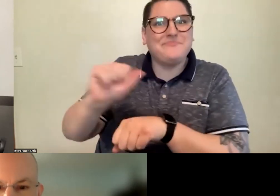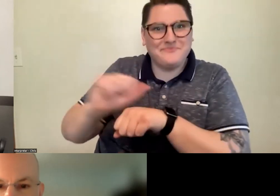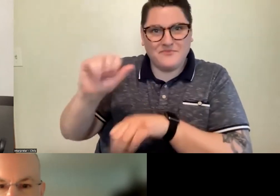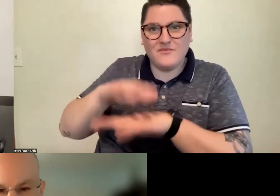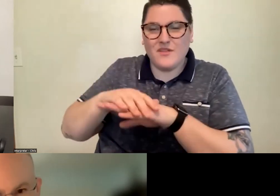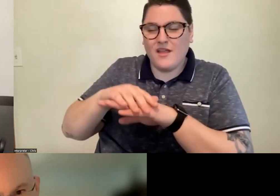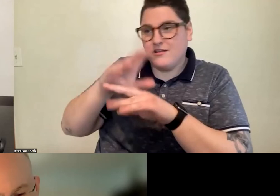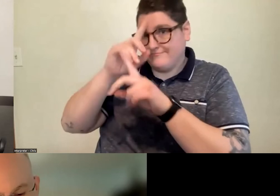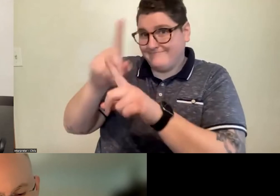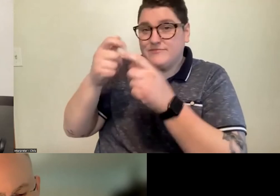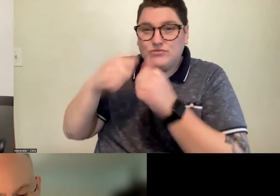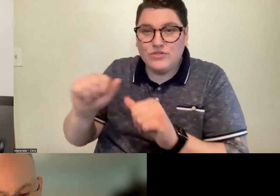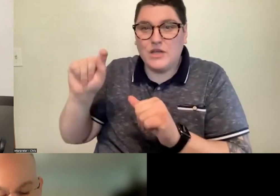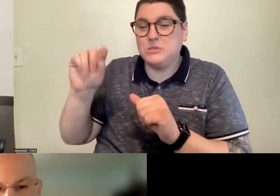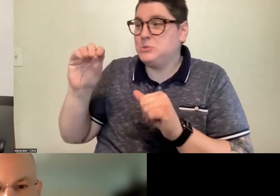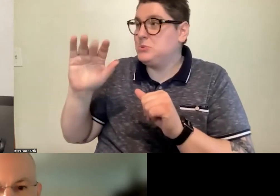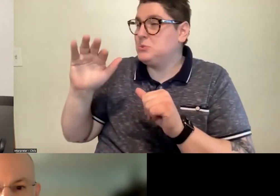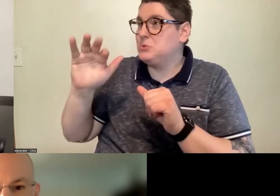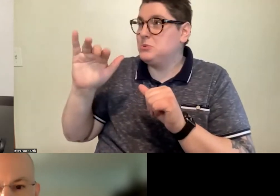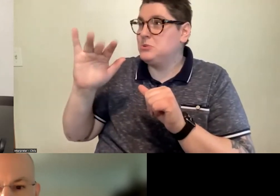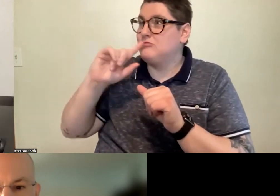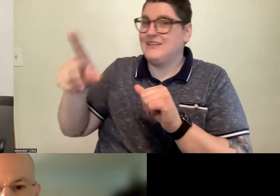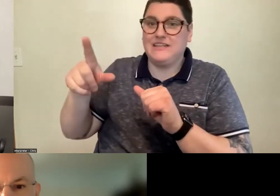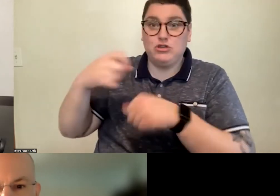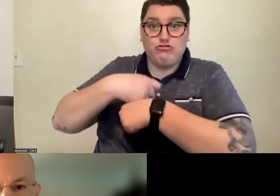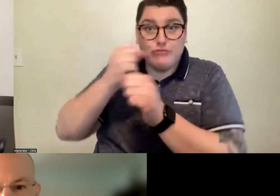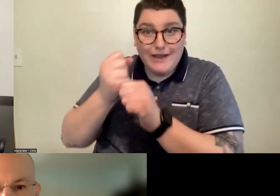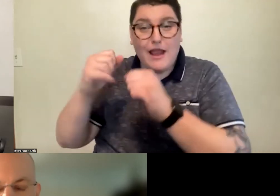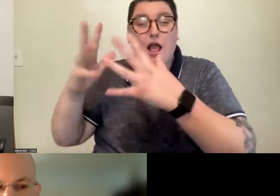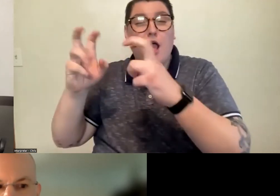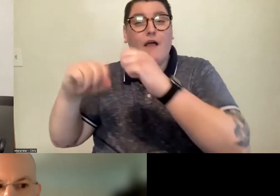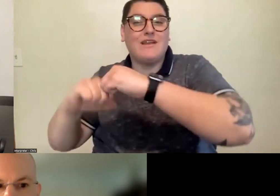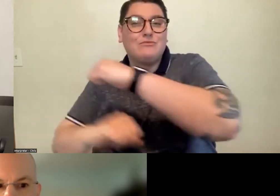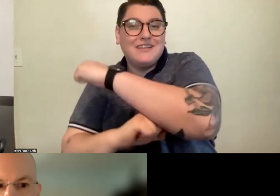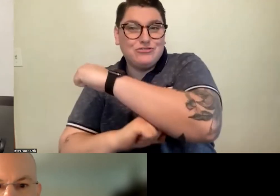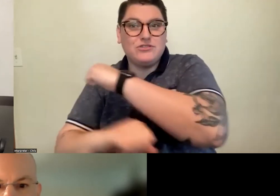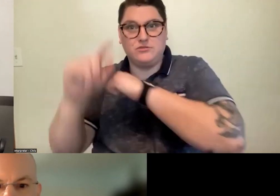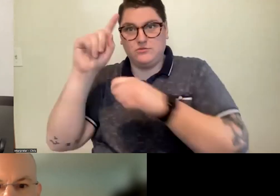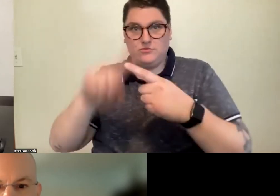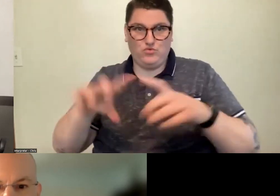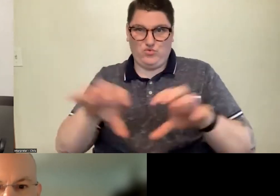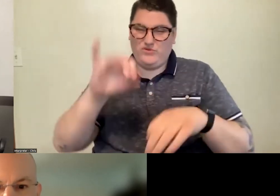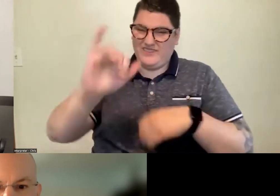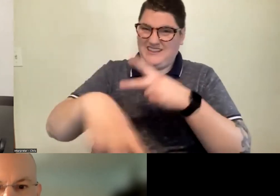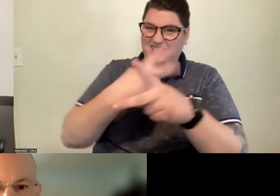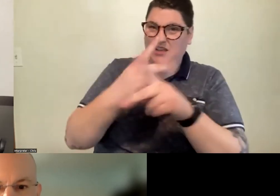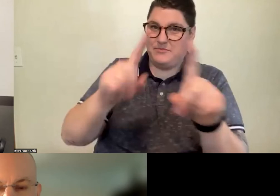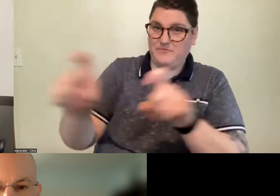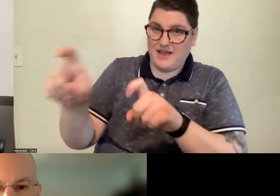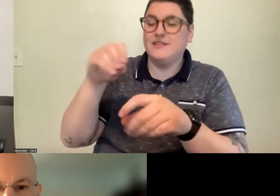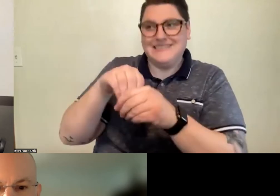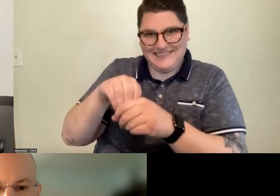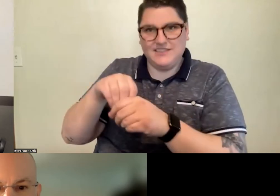trying to essentially create the foundation for doing such pilot work in a forensic setting. We